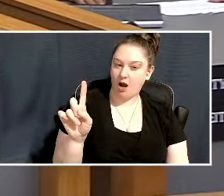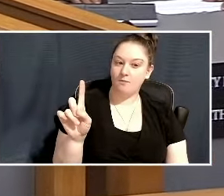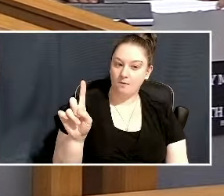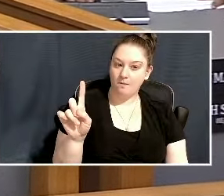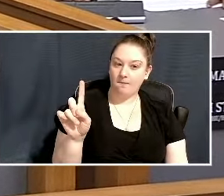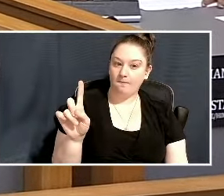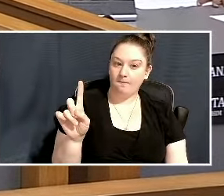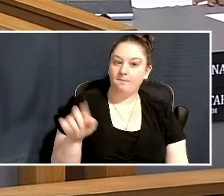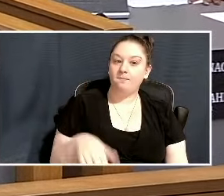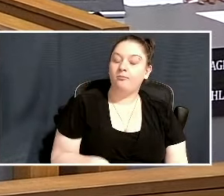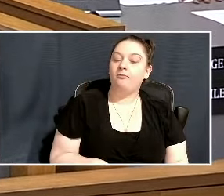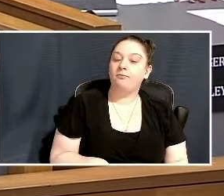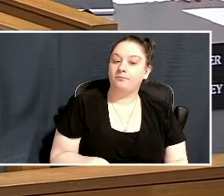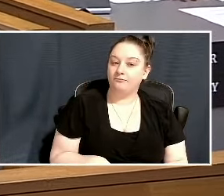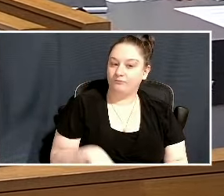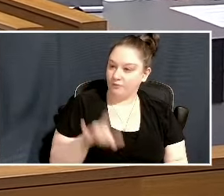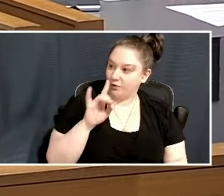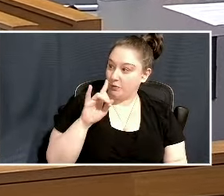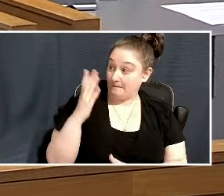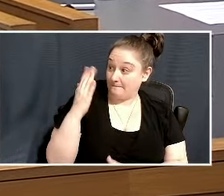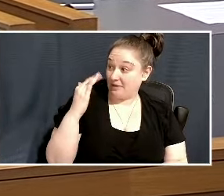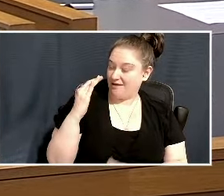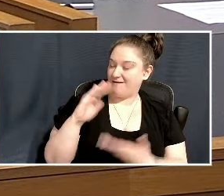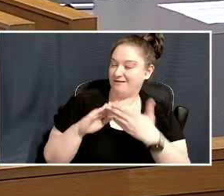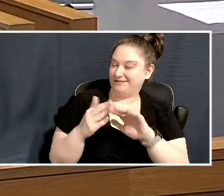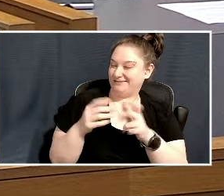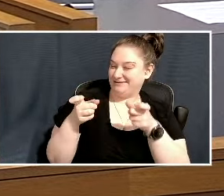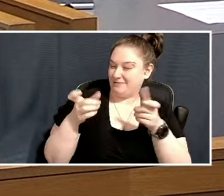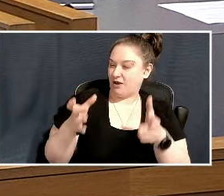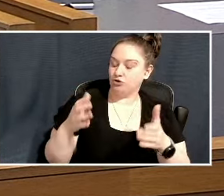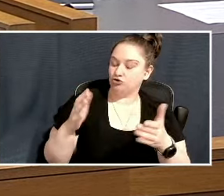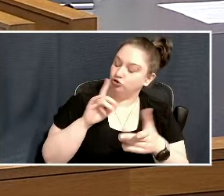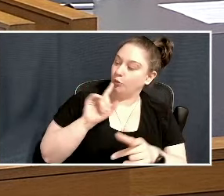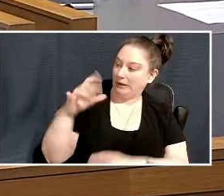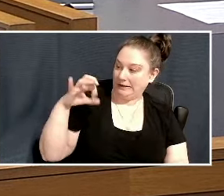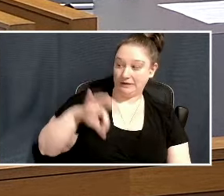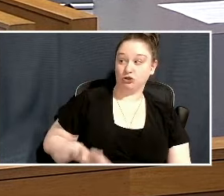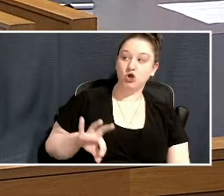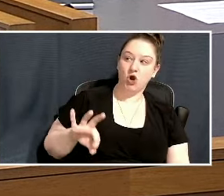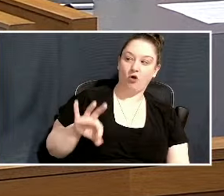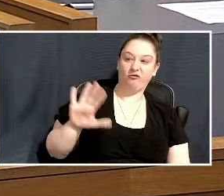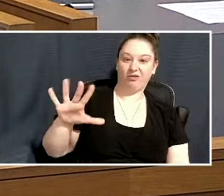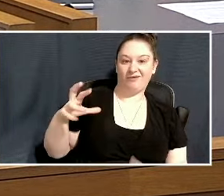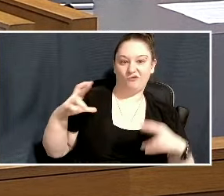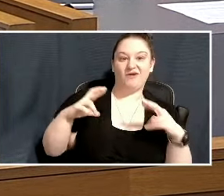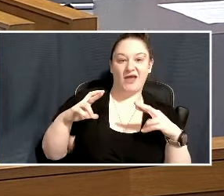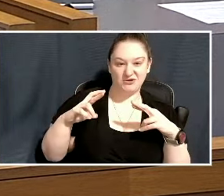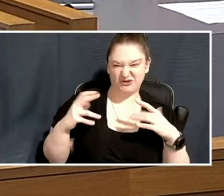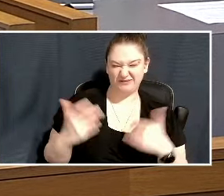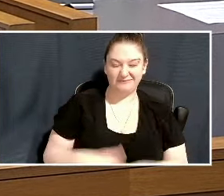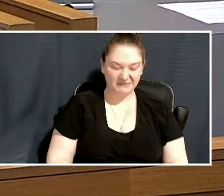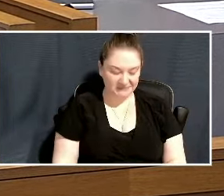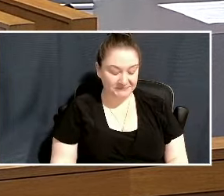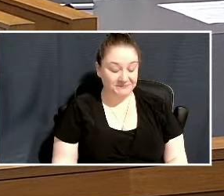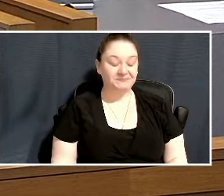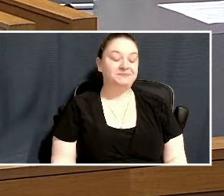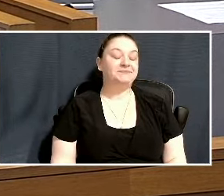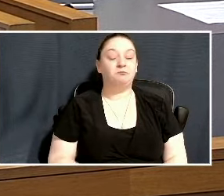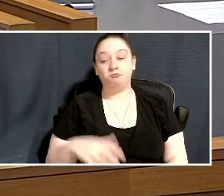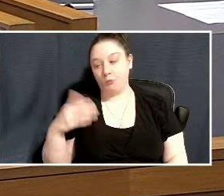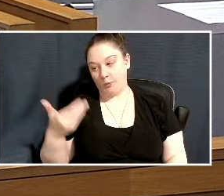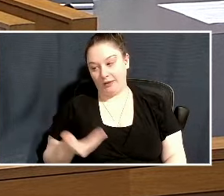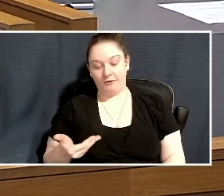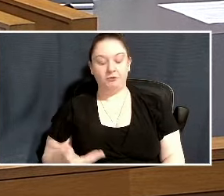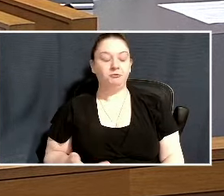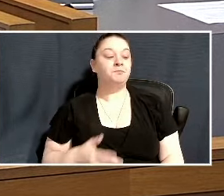much deserved vacation. So welcome. And I'm gonna just start by saying we had a successful launch